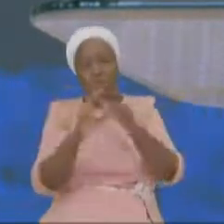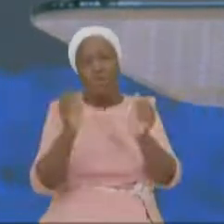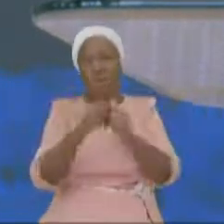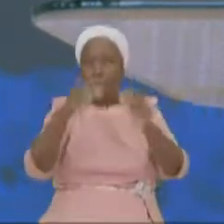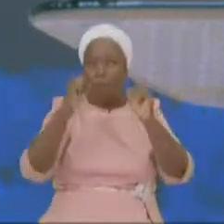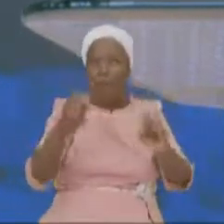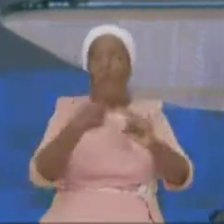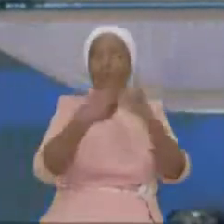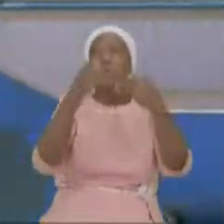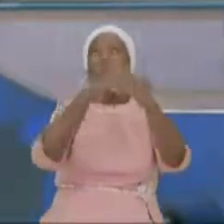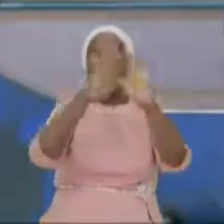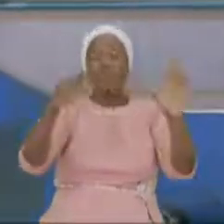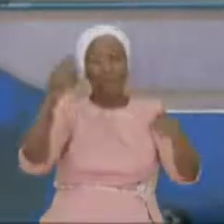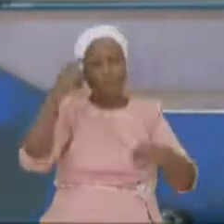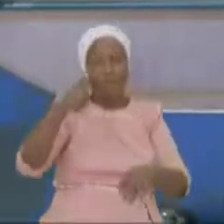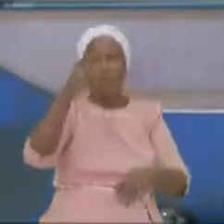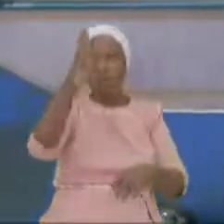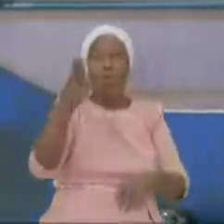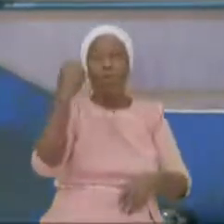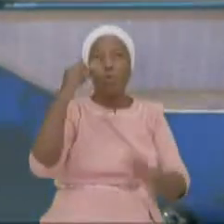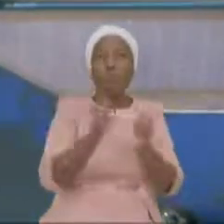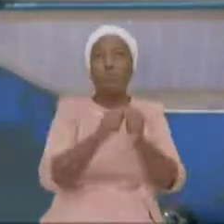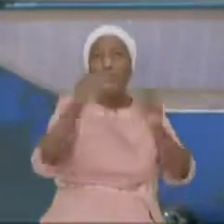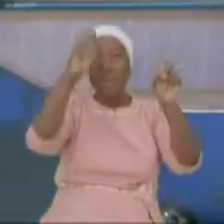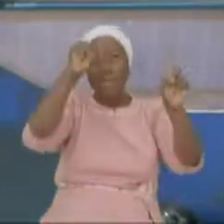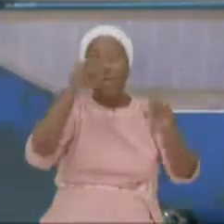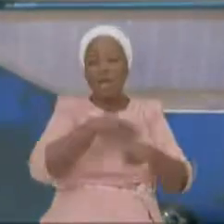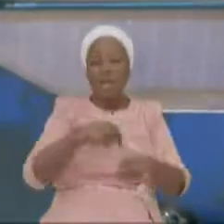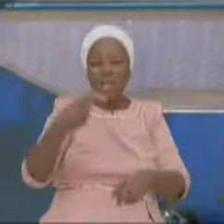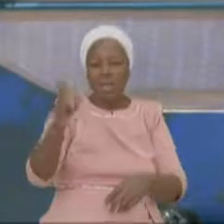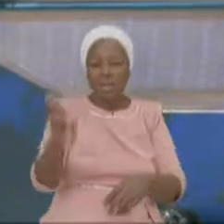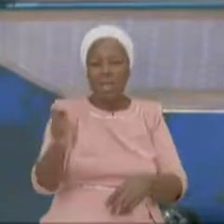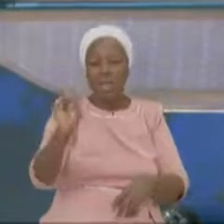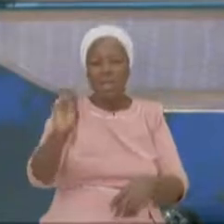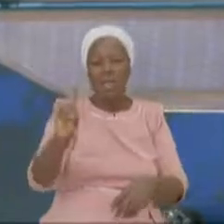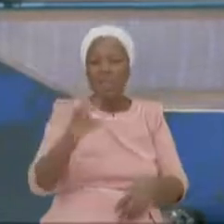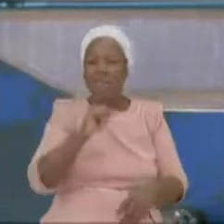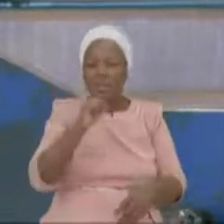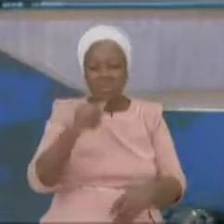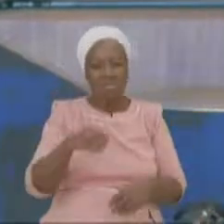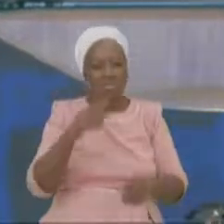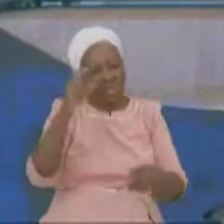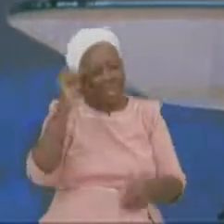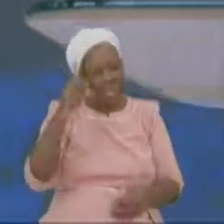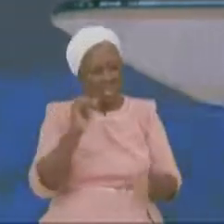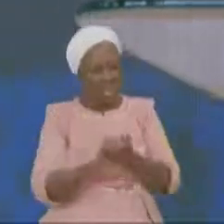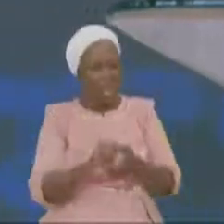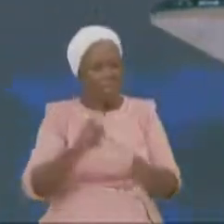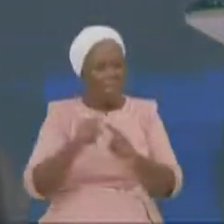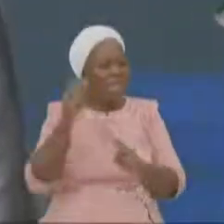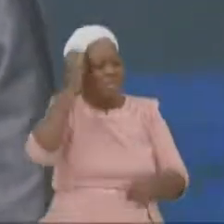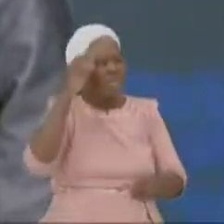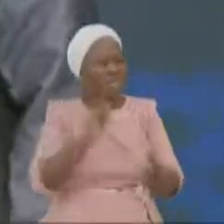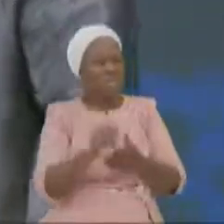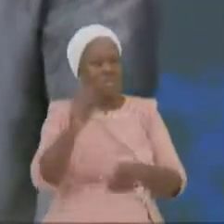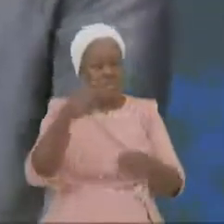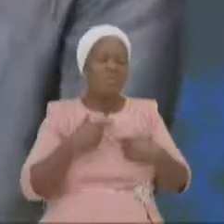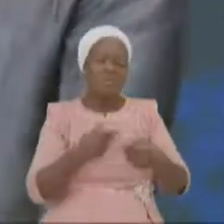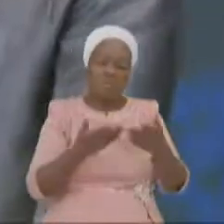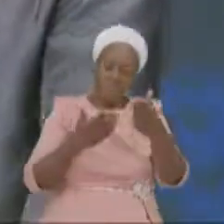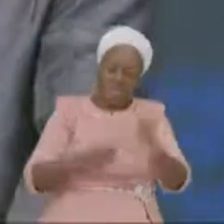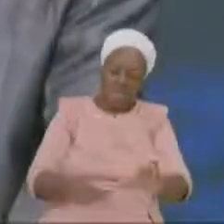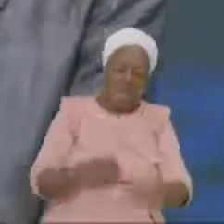for God was with him. Herod did not understand that. He thought you have to die and